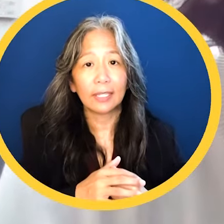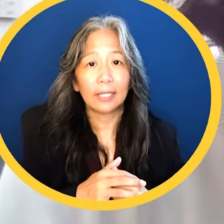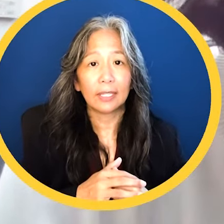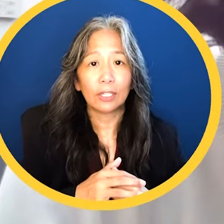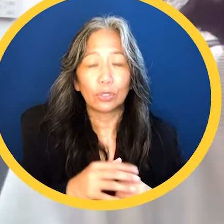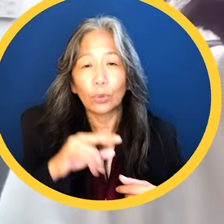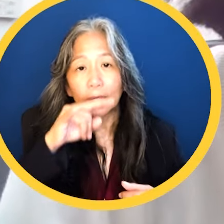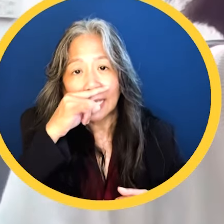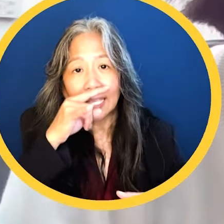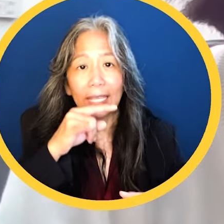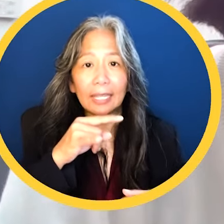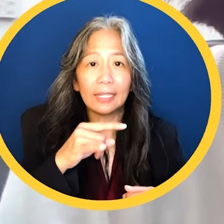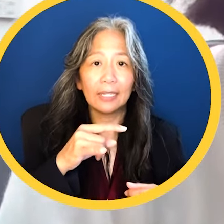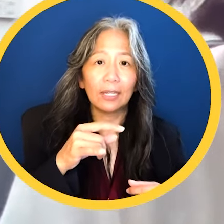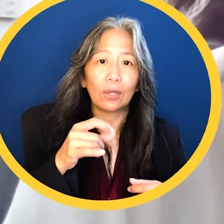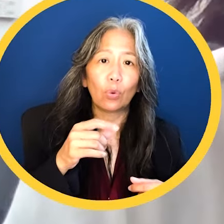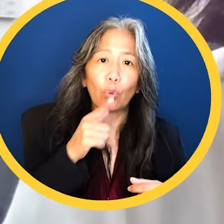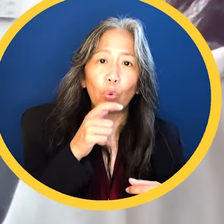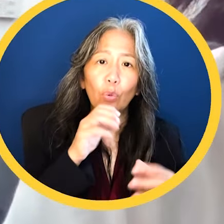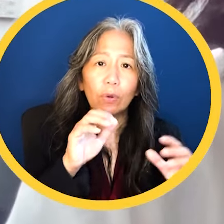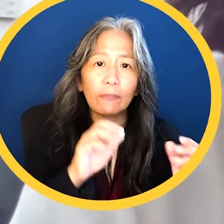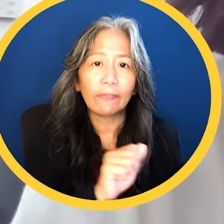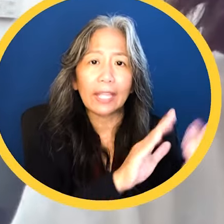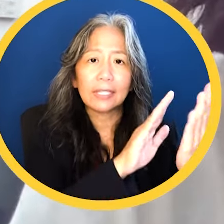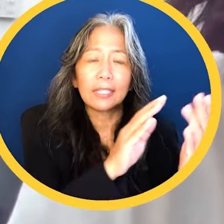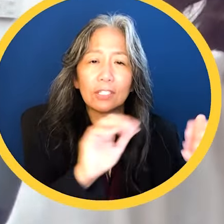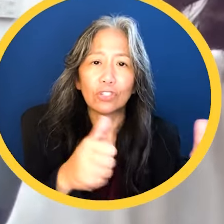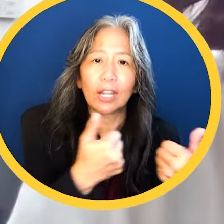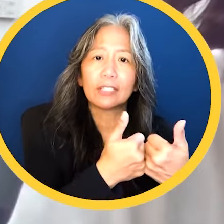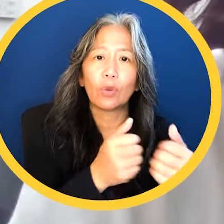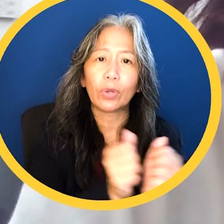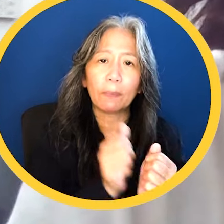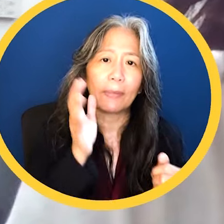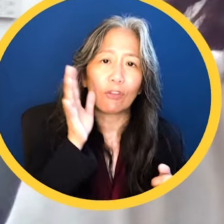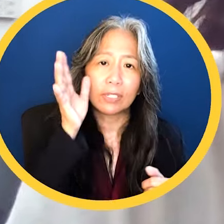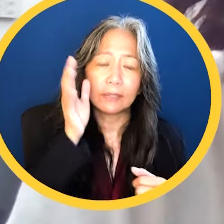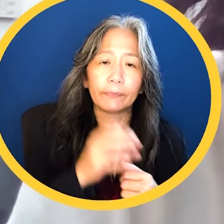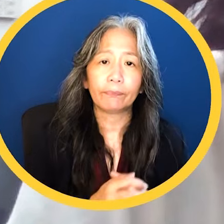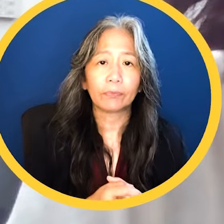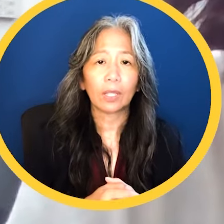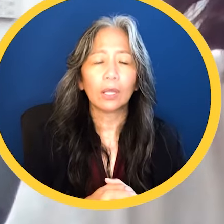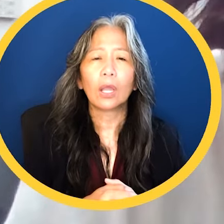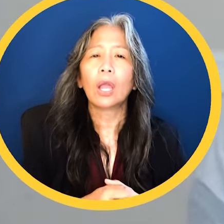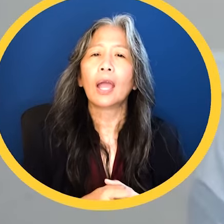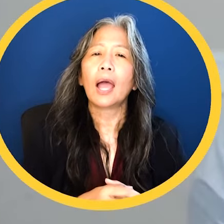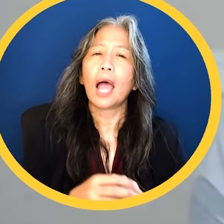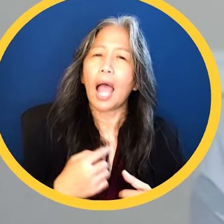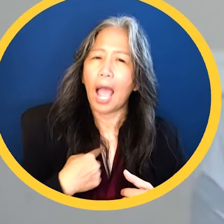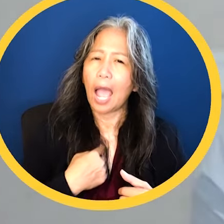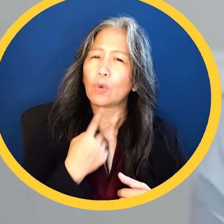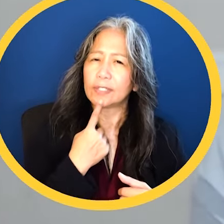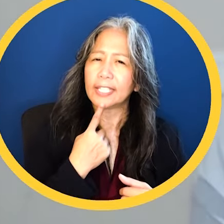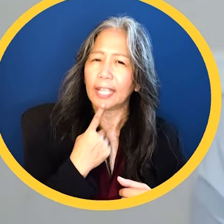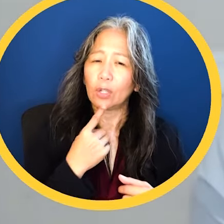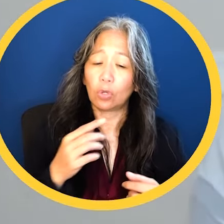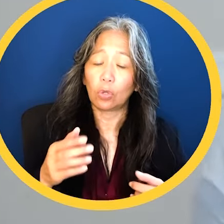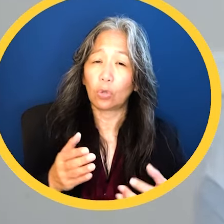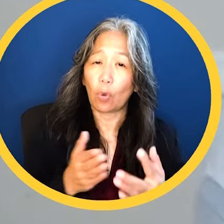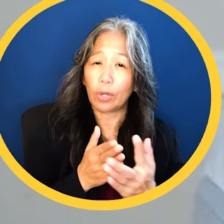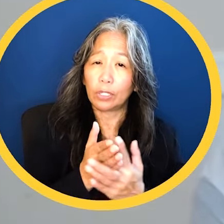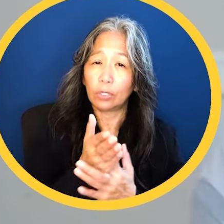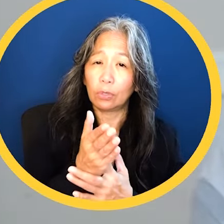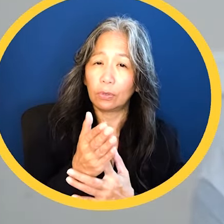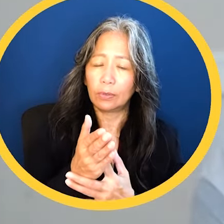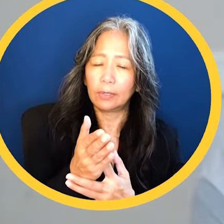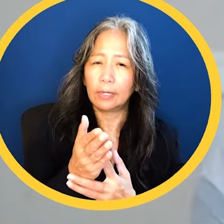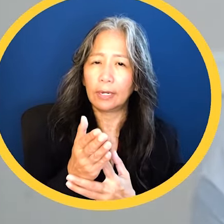to parents, to kids who are having challenges with their parents? I would say going through all of